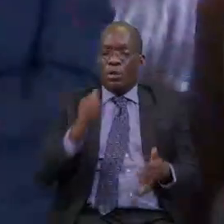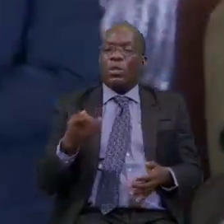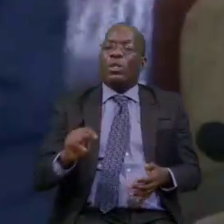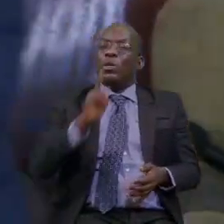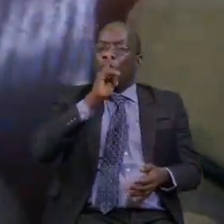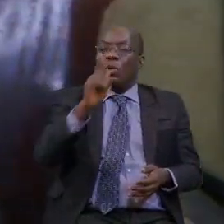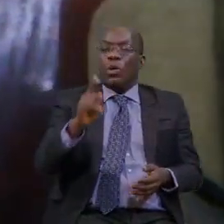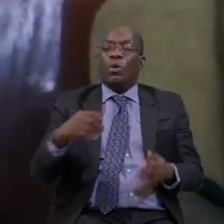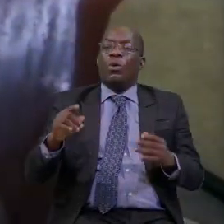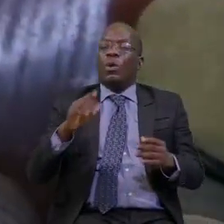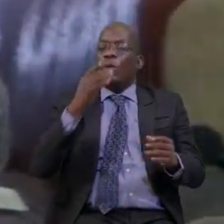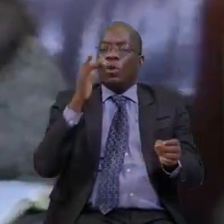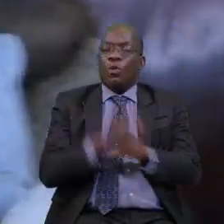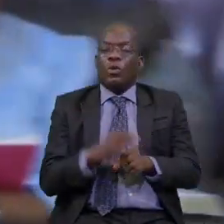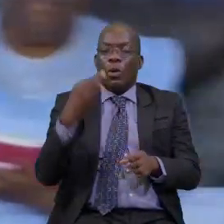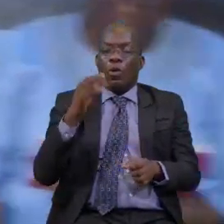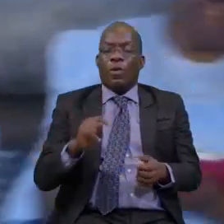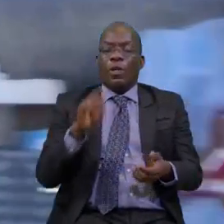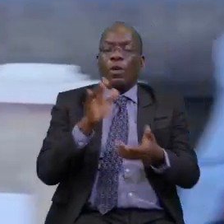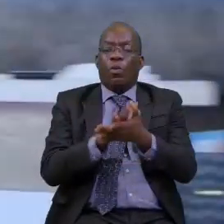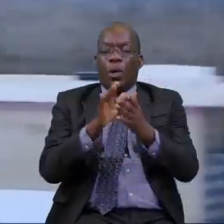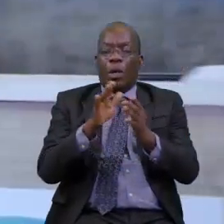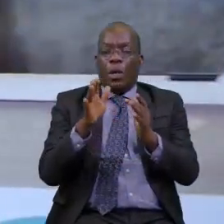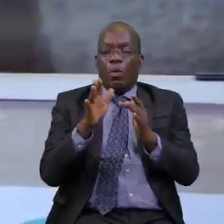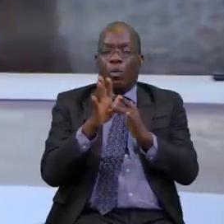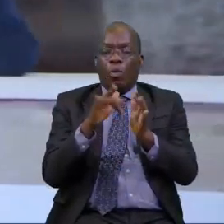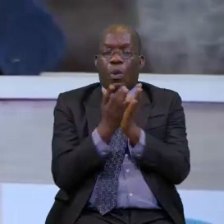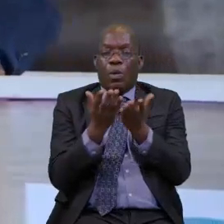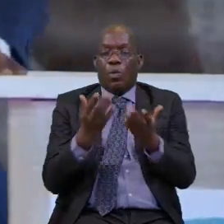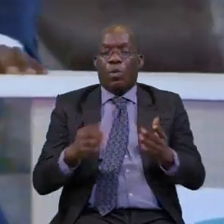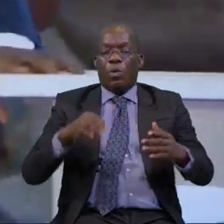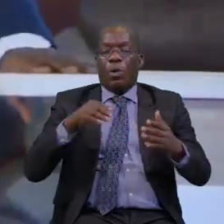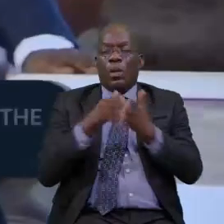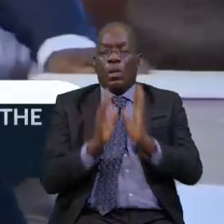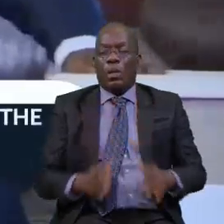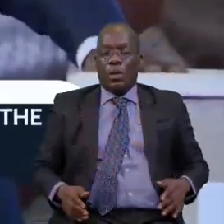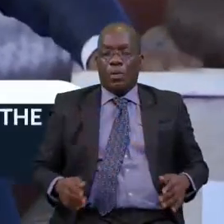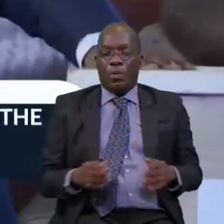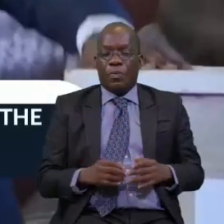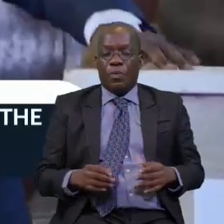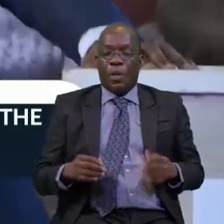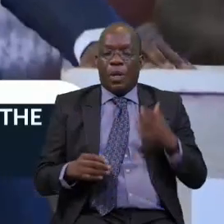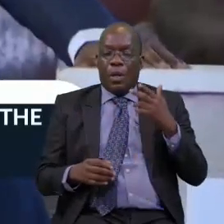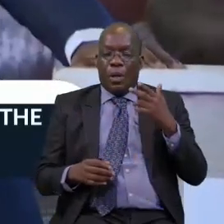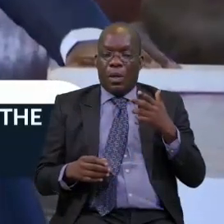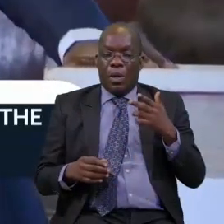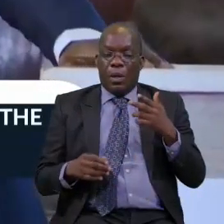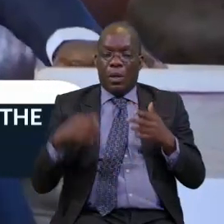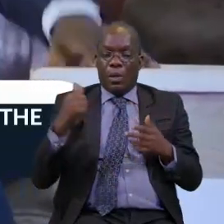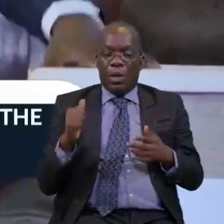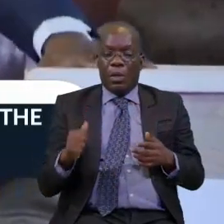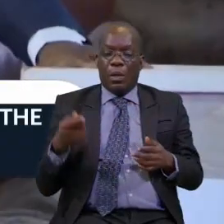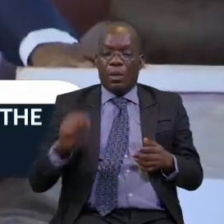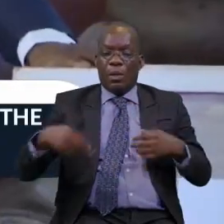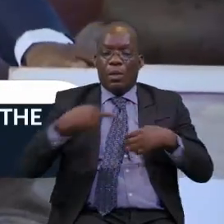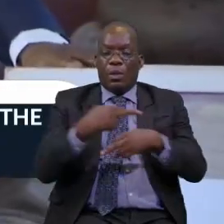scriptural leader. We're coming to chapter 10. In chapter 10, we have the recreative possibilities through